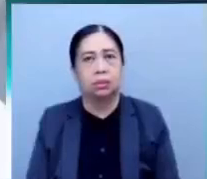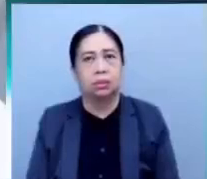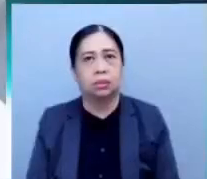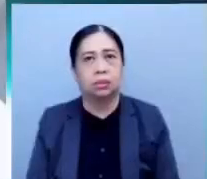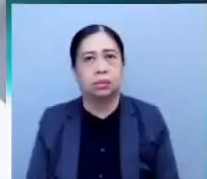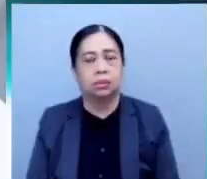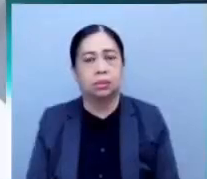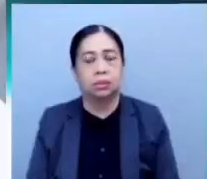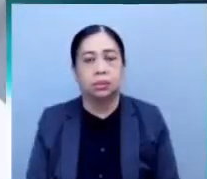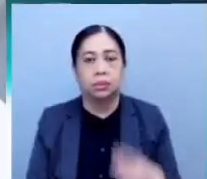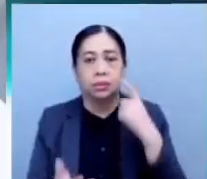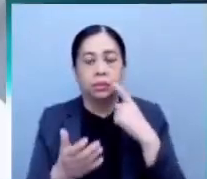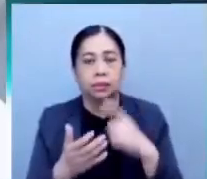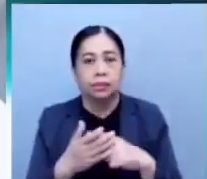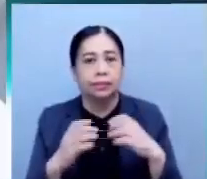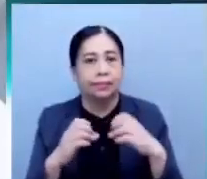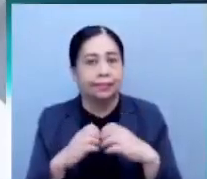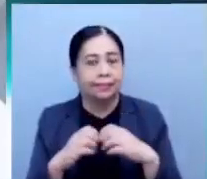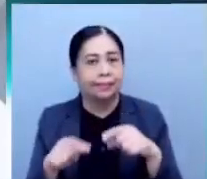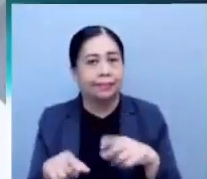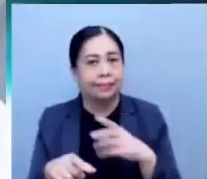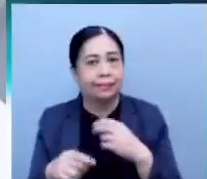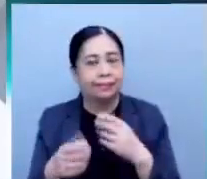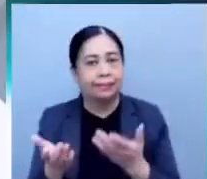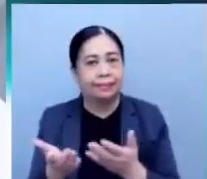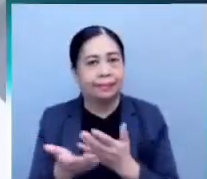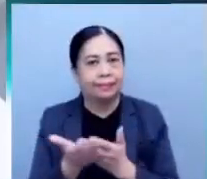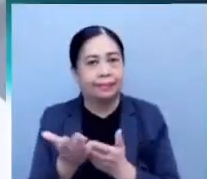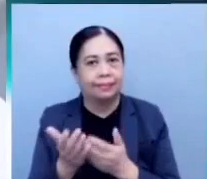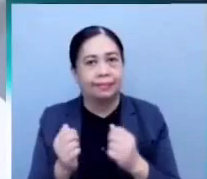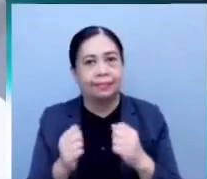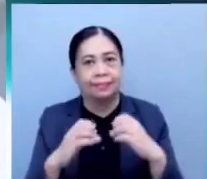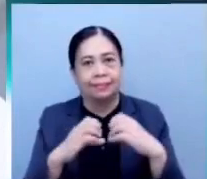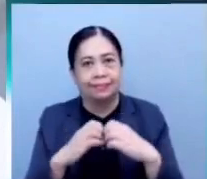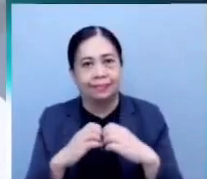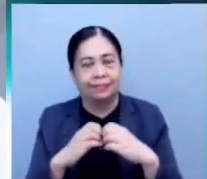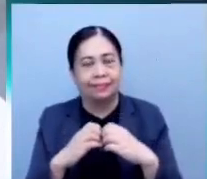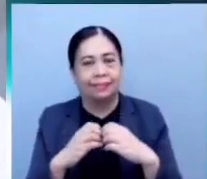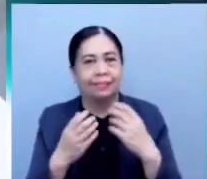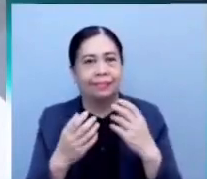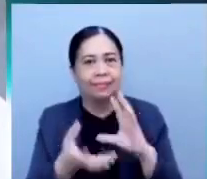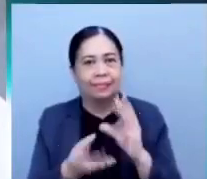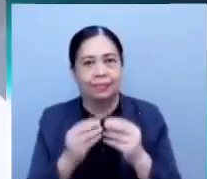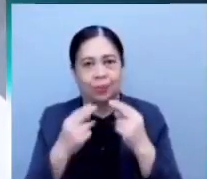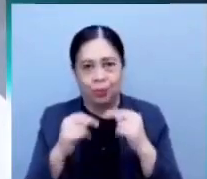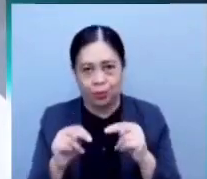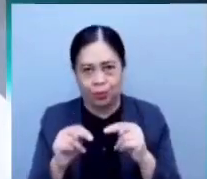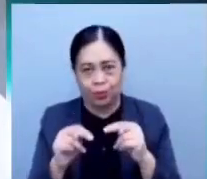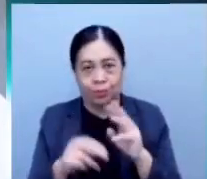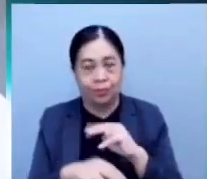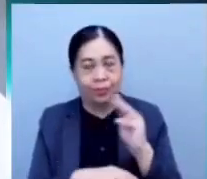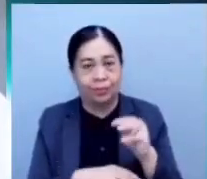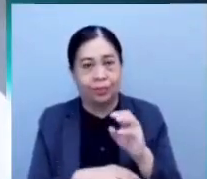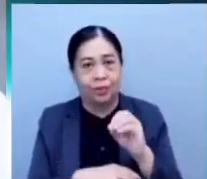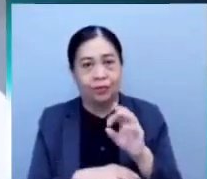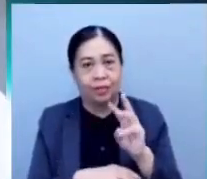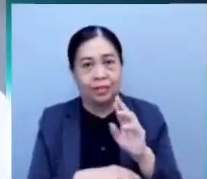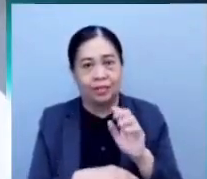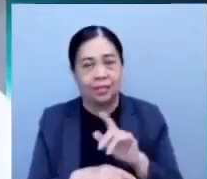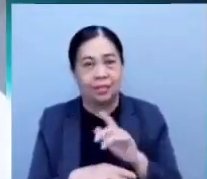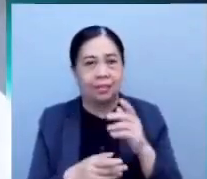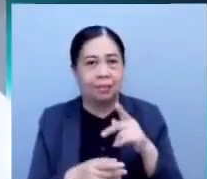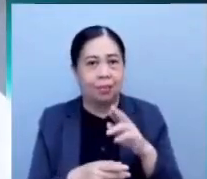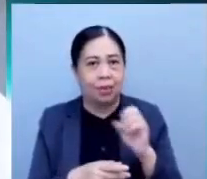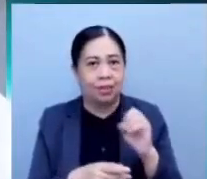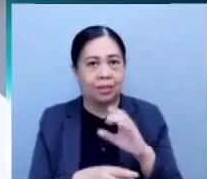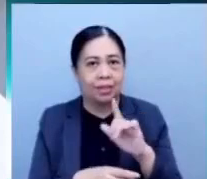Kinilala ang Kapuso Network at ilang personalidad ng GMA Integrated News ng Manila Overseas Press Club na